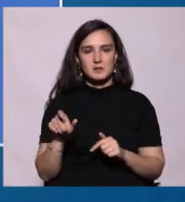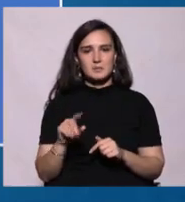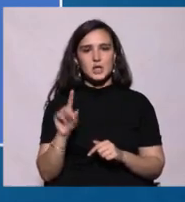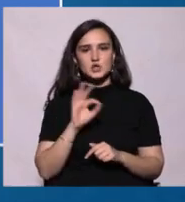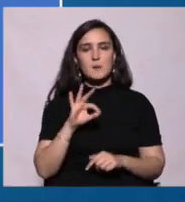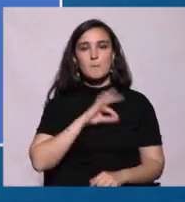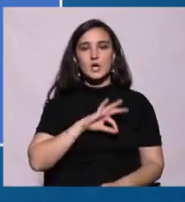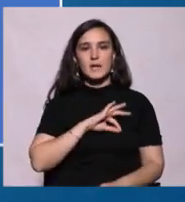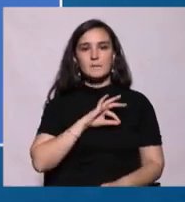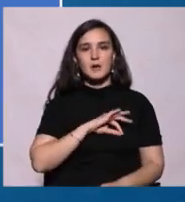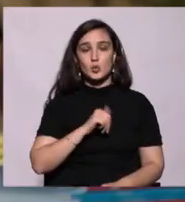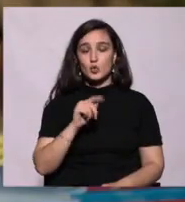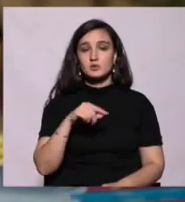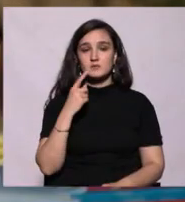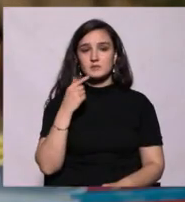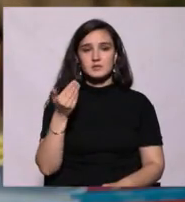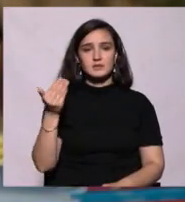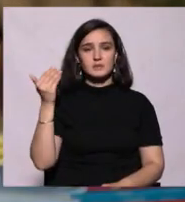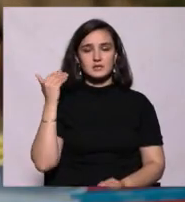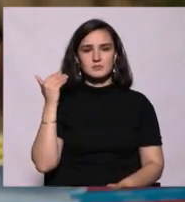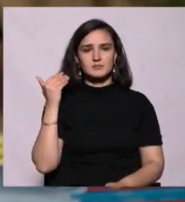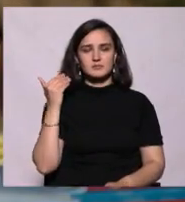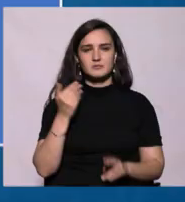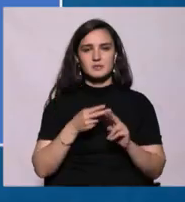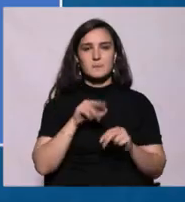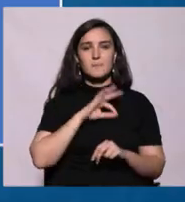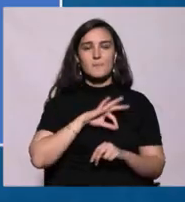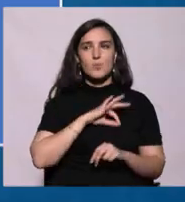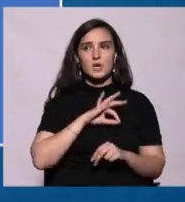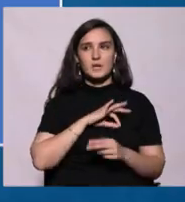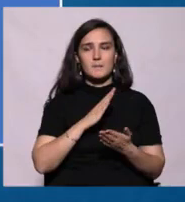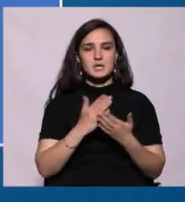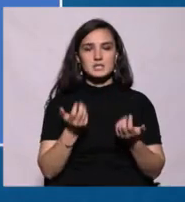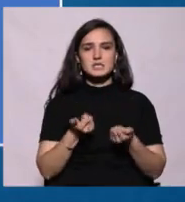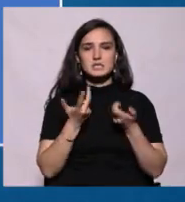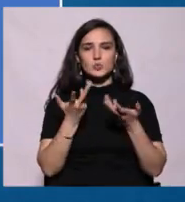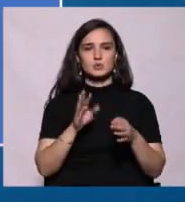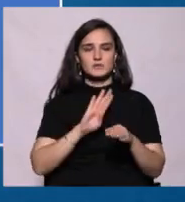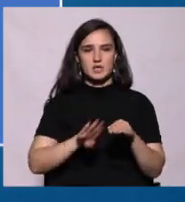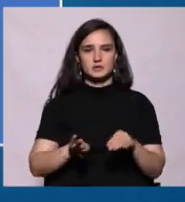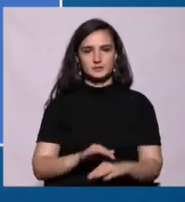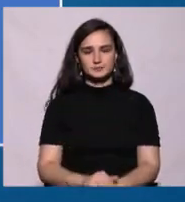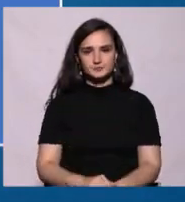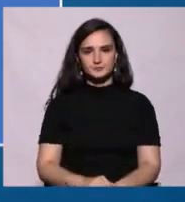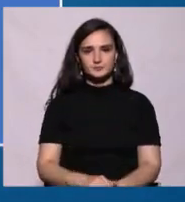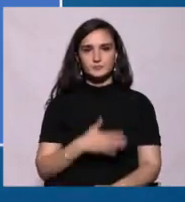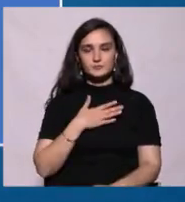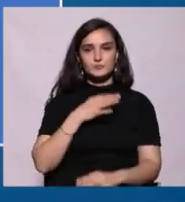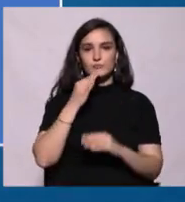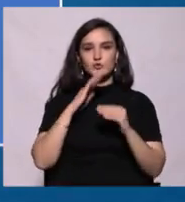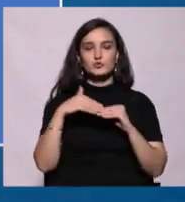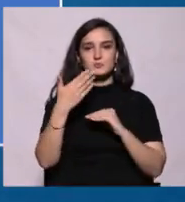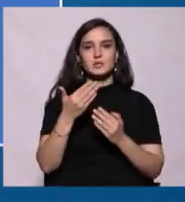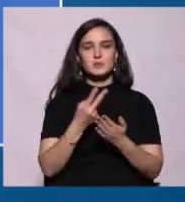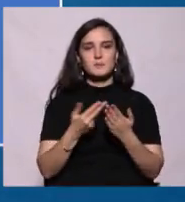profit? As we saw earlier in the example, profit is uncountable. And our next example